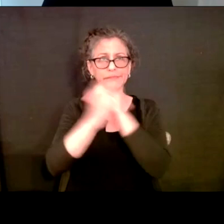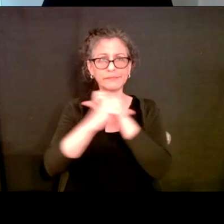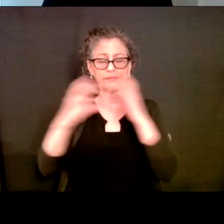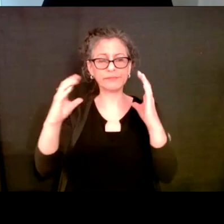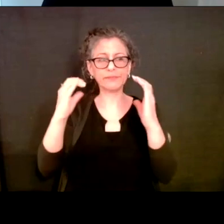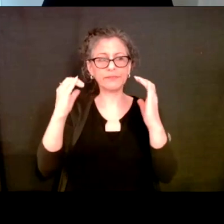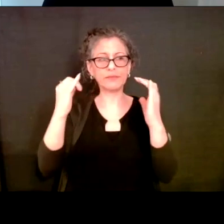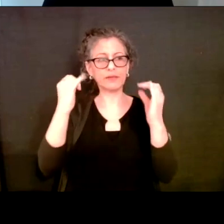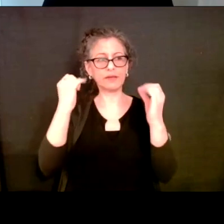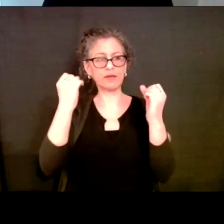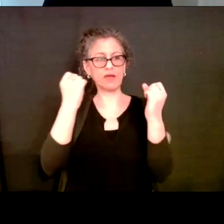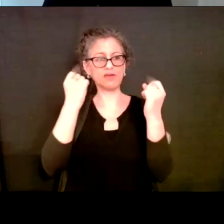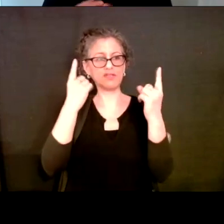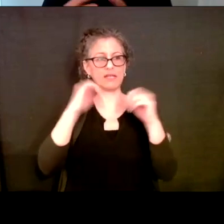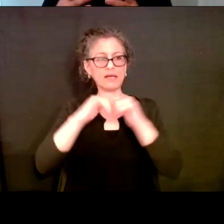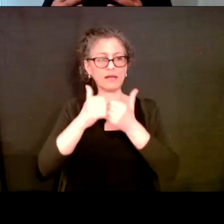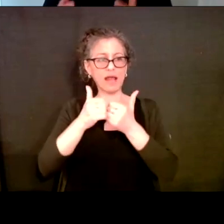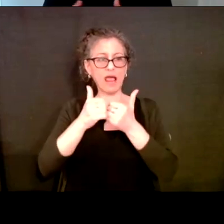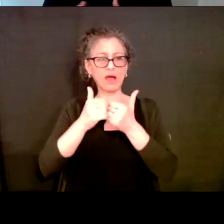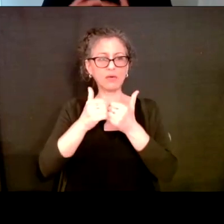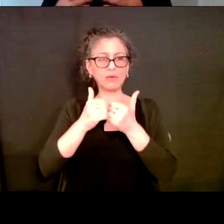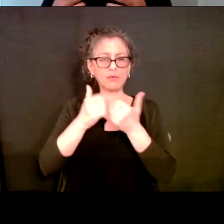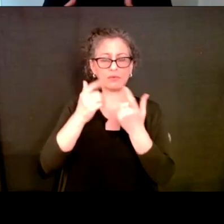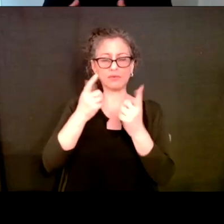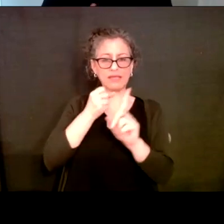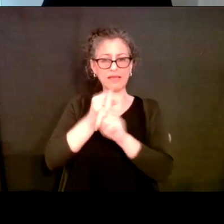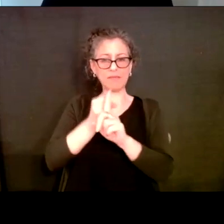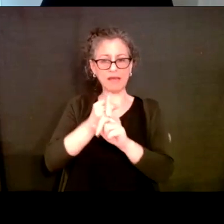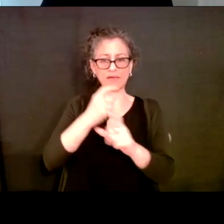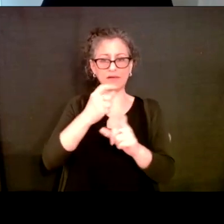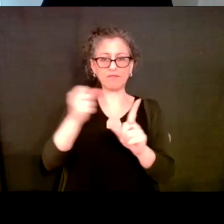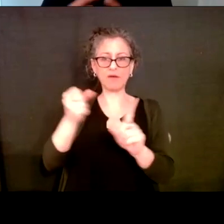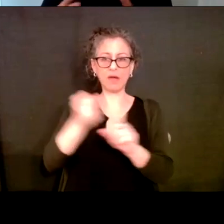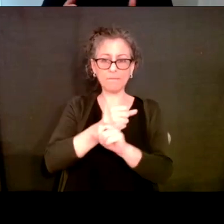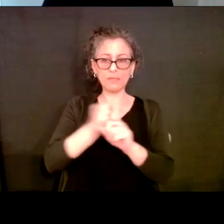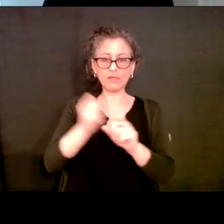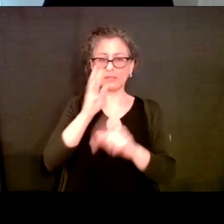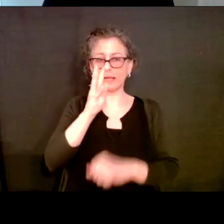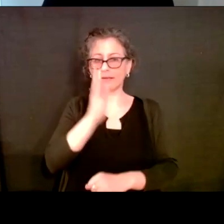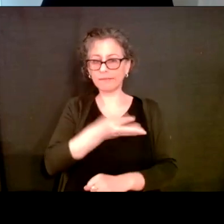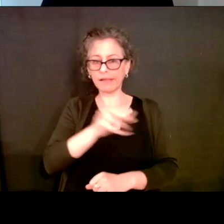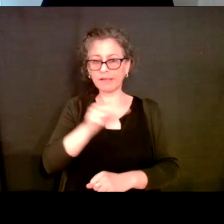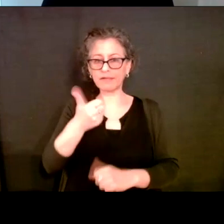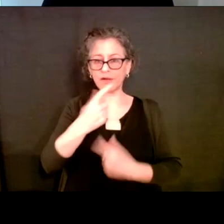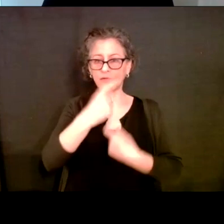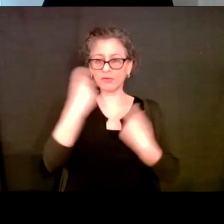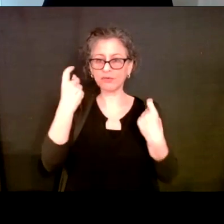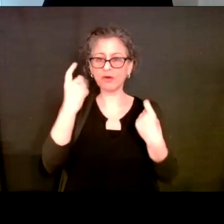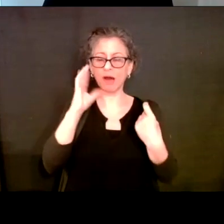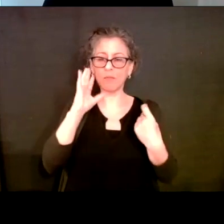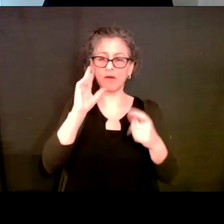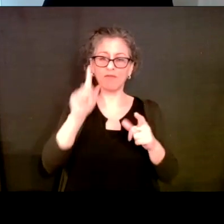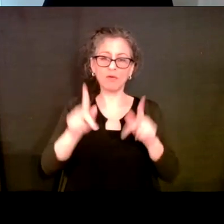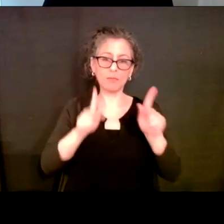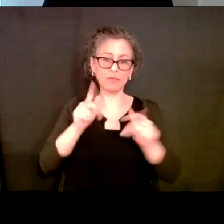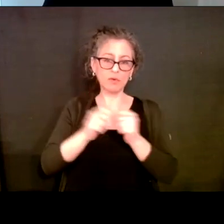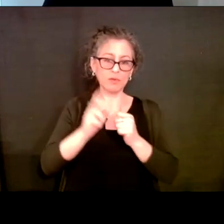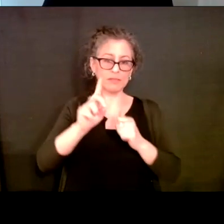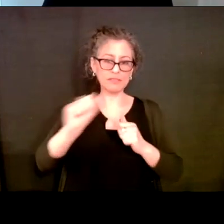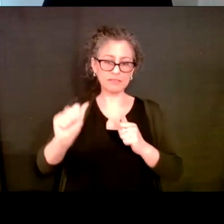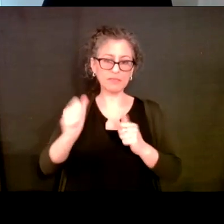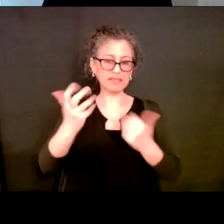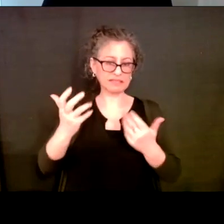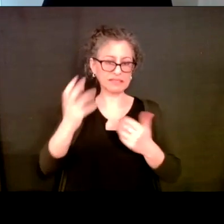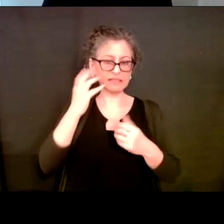might consider the impact of abuse and neglect and other forms of trauma that people with disabilities had